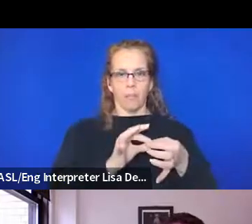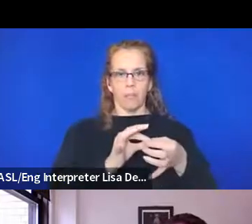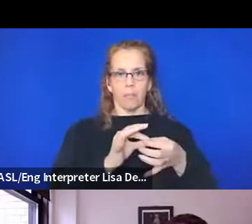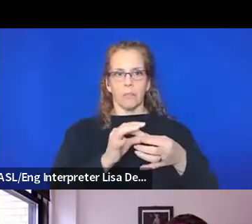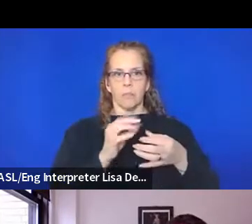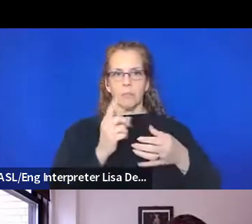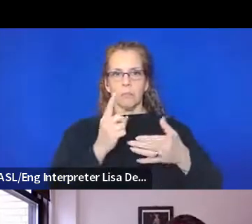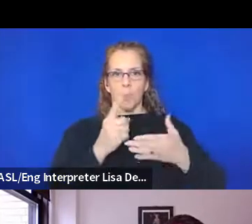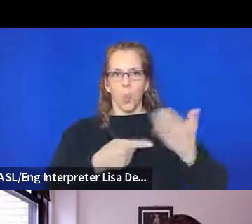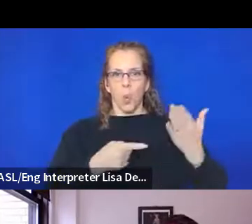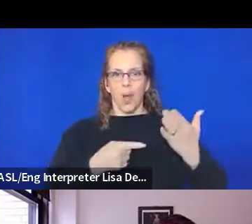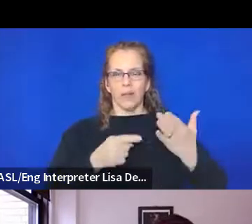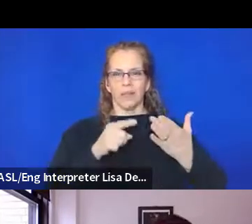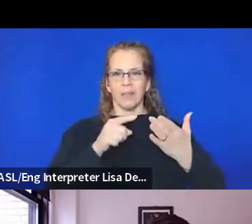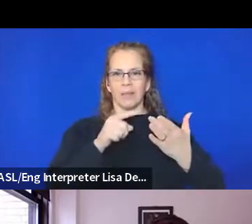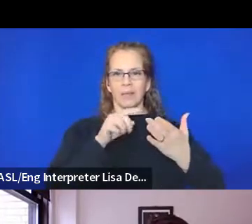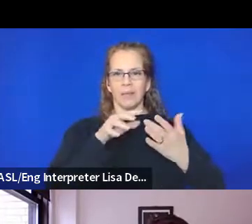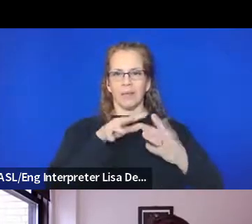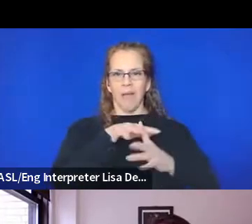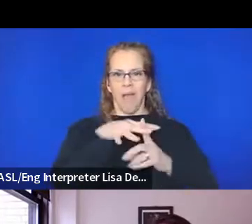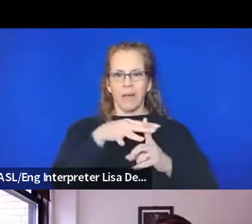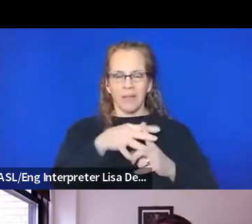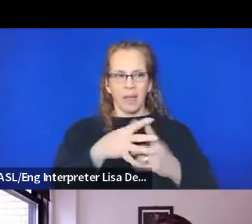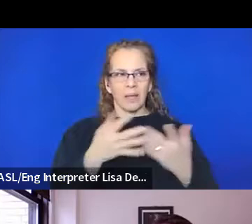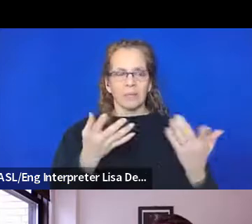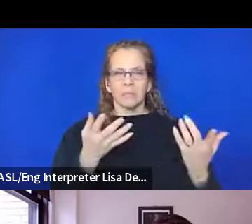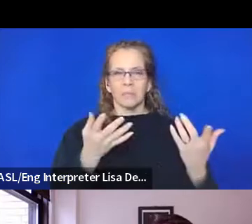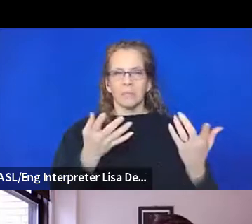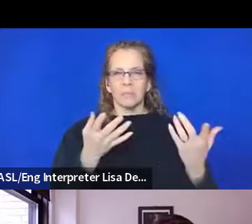context for those choices is,